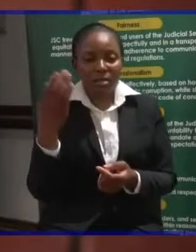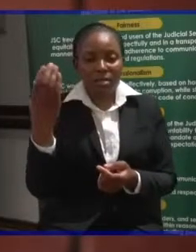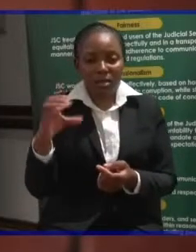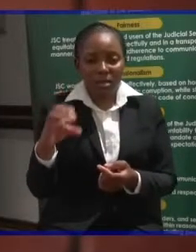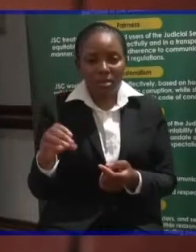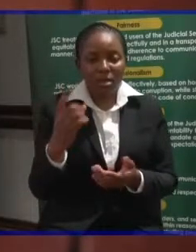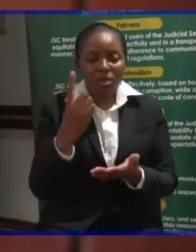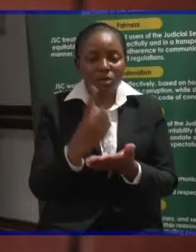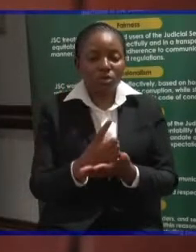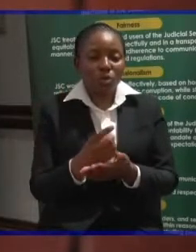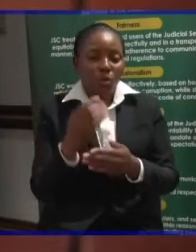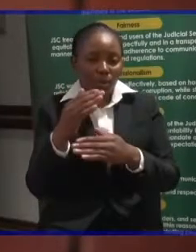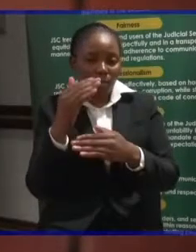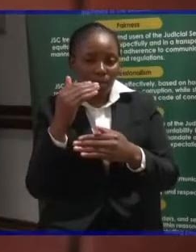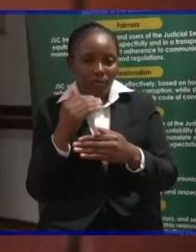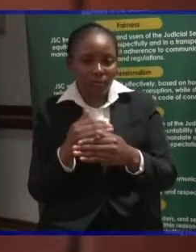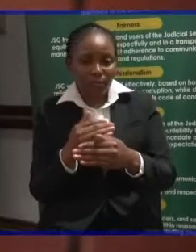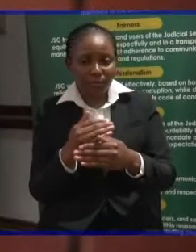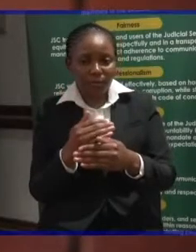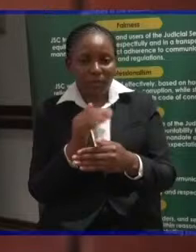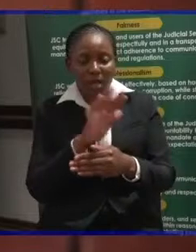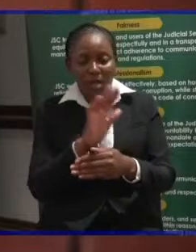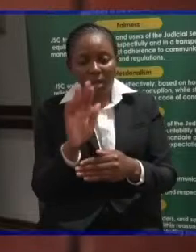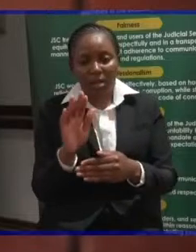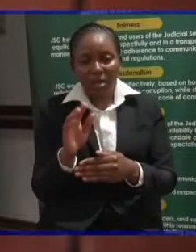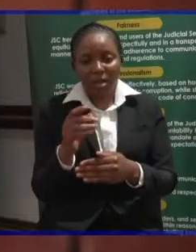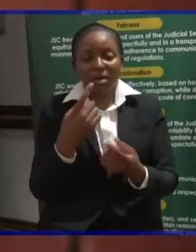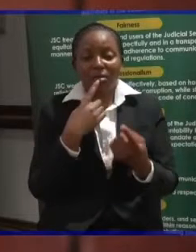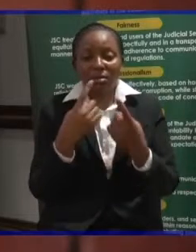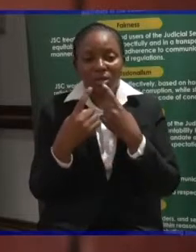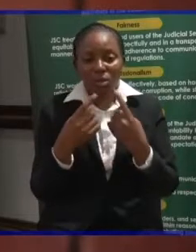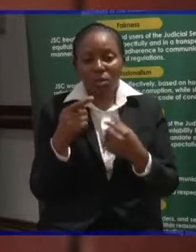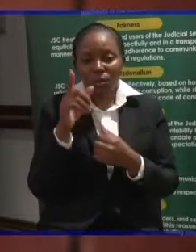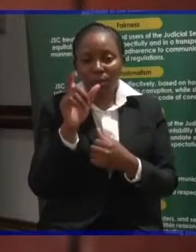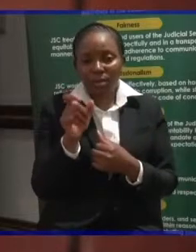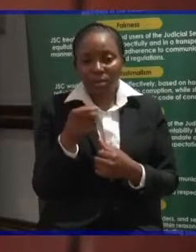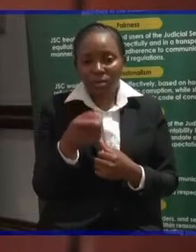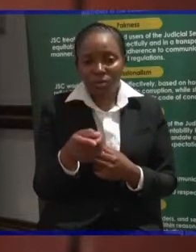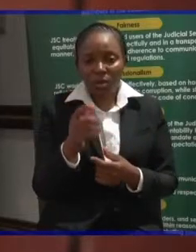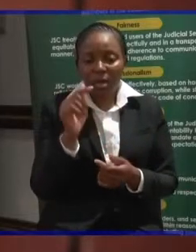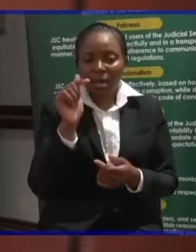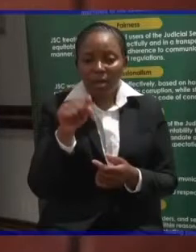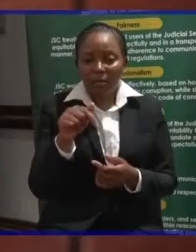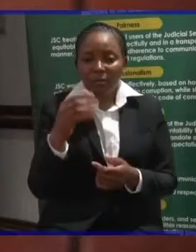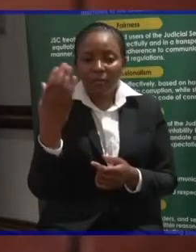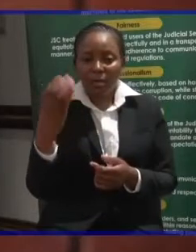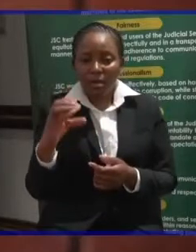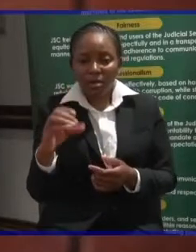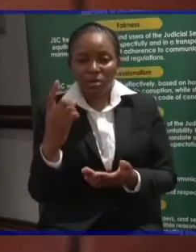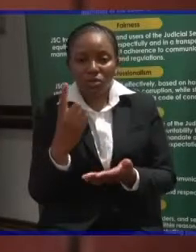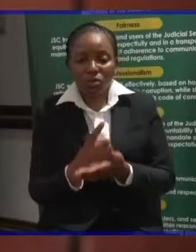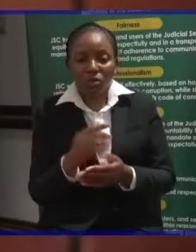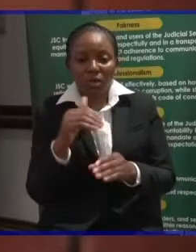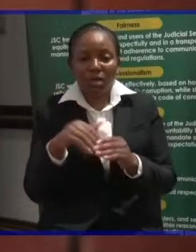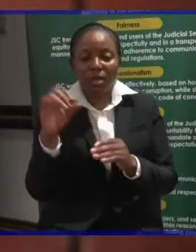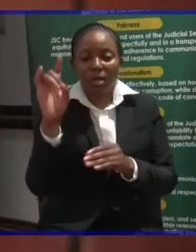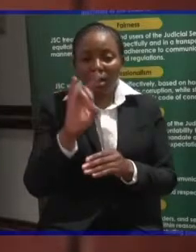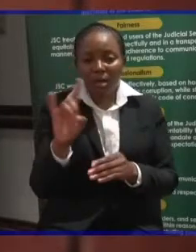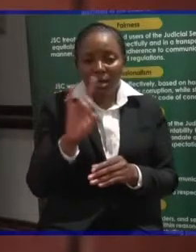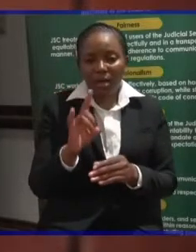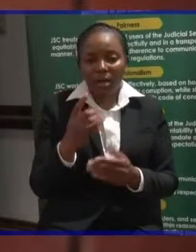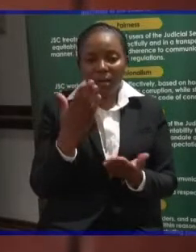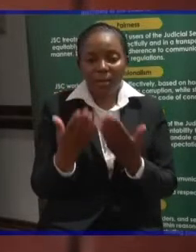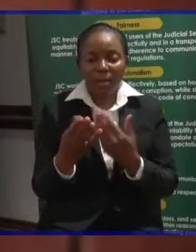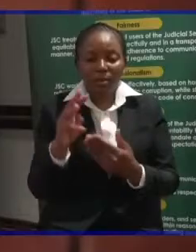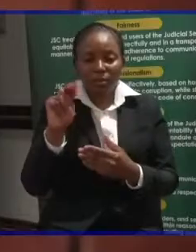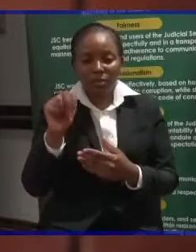with another one. Then and I also told him that the matter can be dealt with in Harare or here in